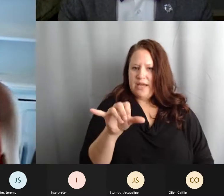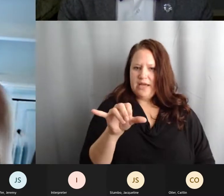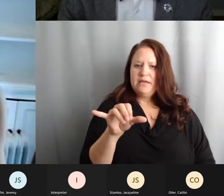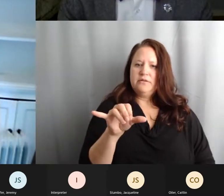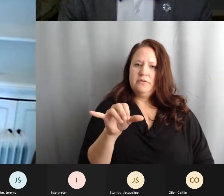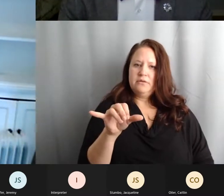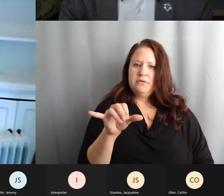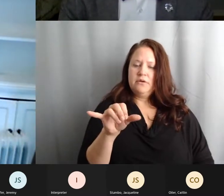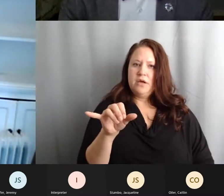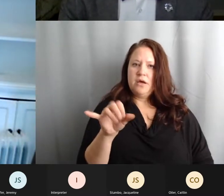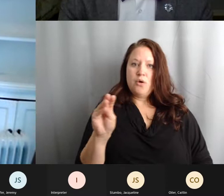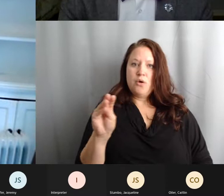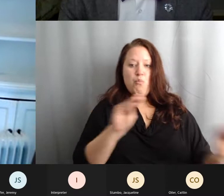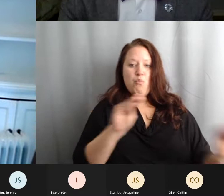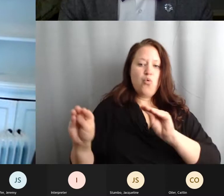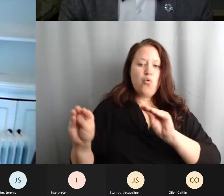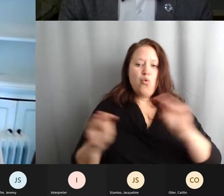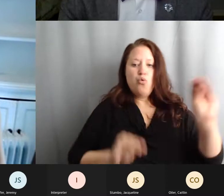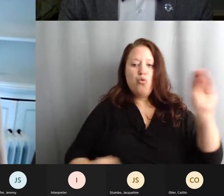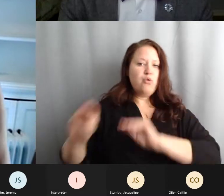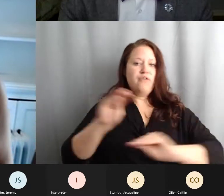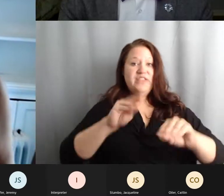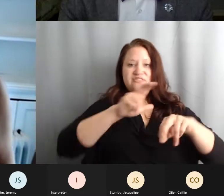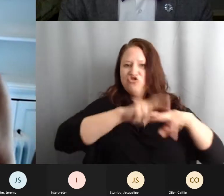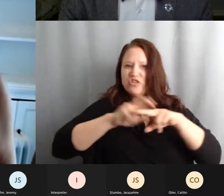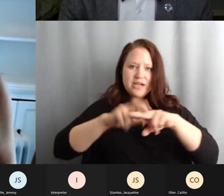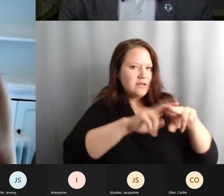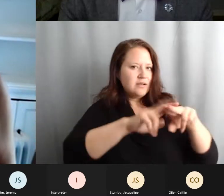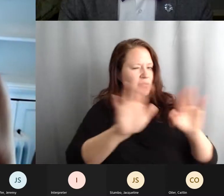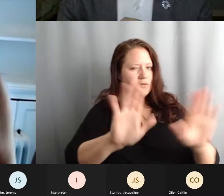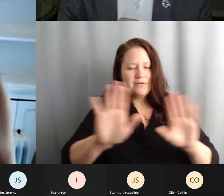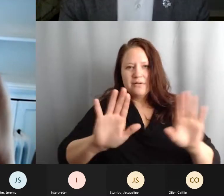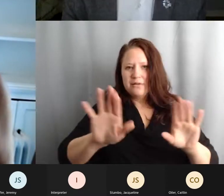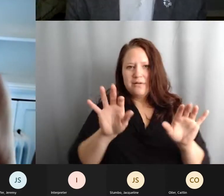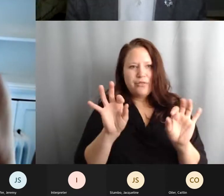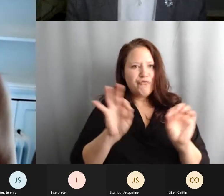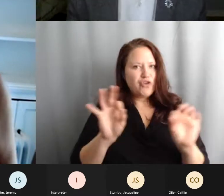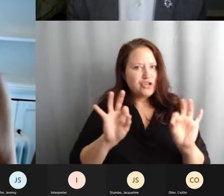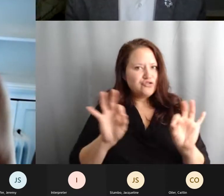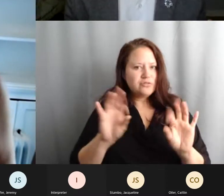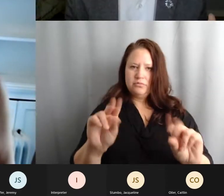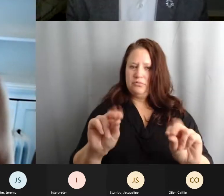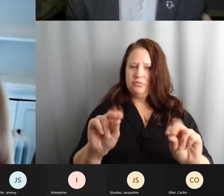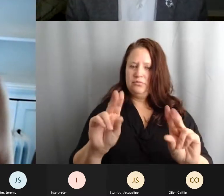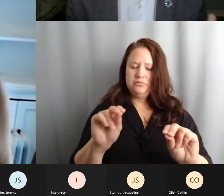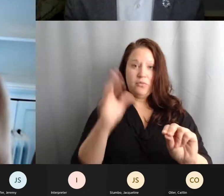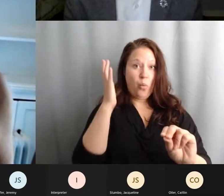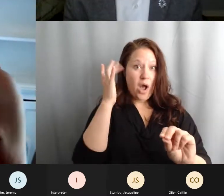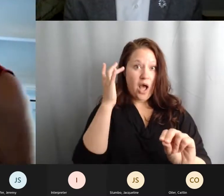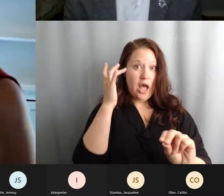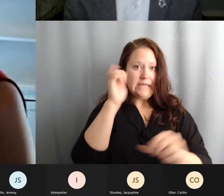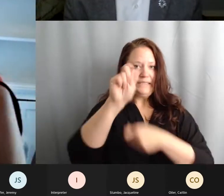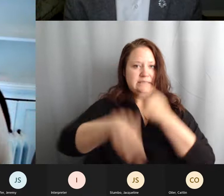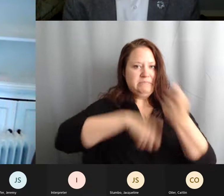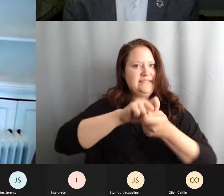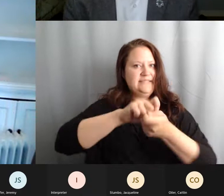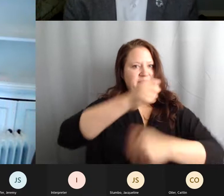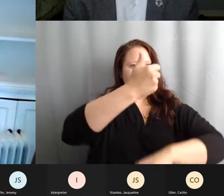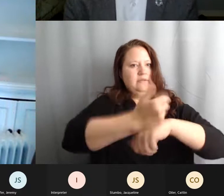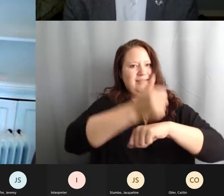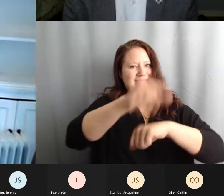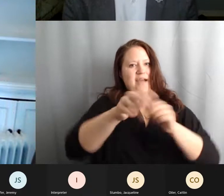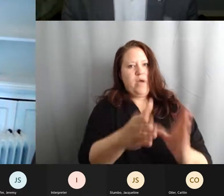shouldn't move the chairs, right, and the furniture in spaces because they've been specifically set that